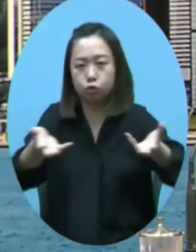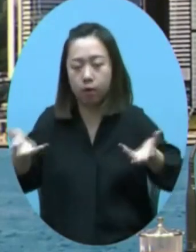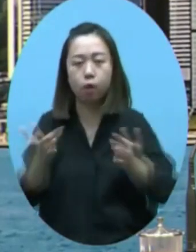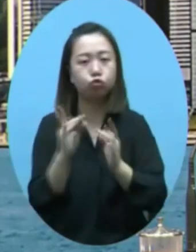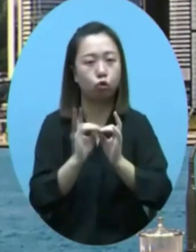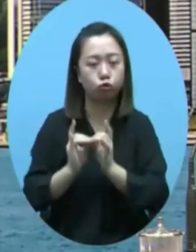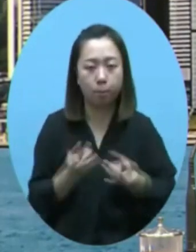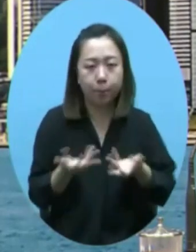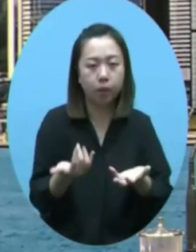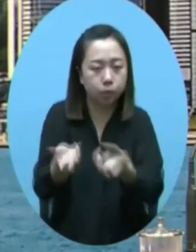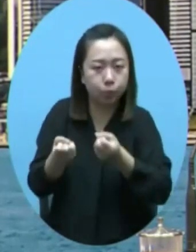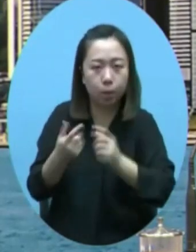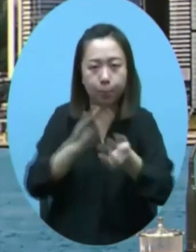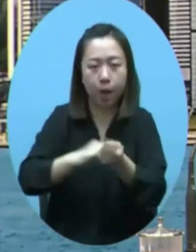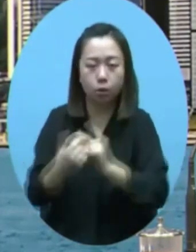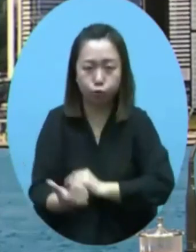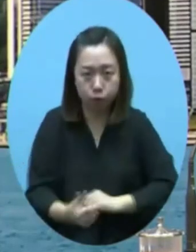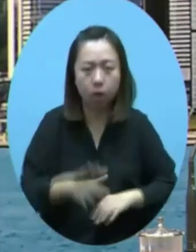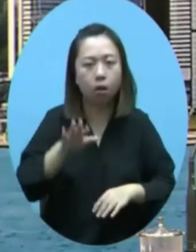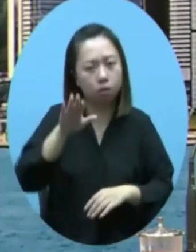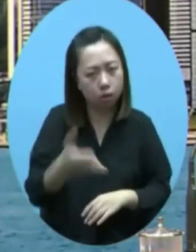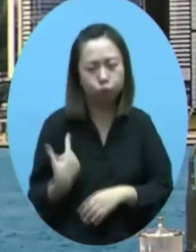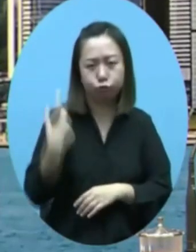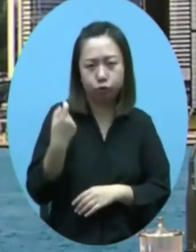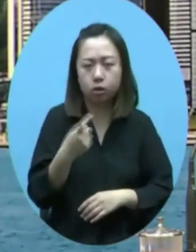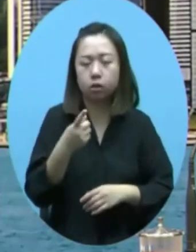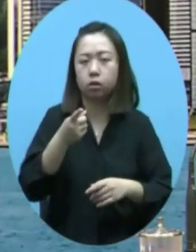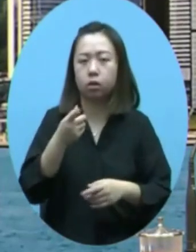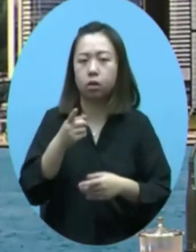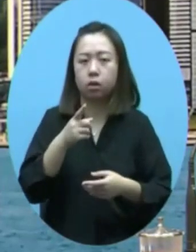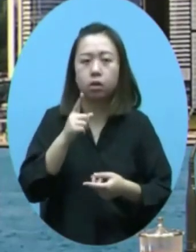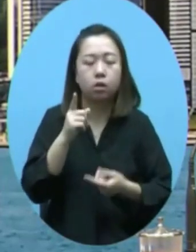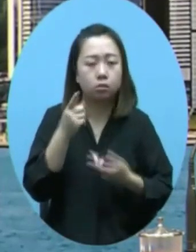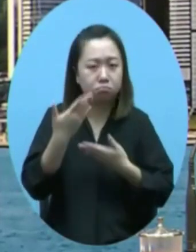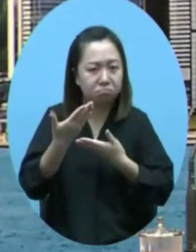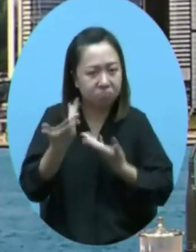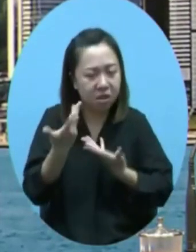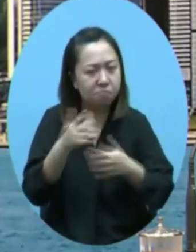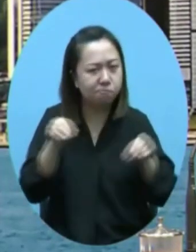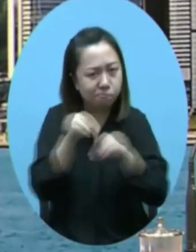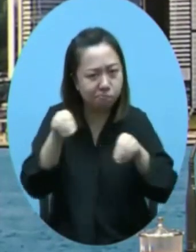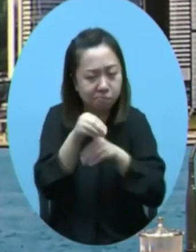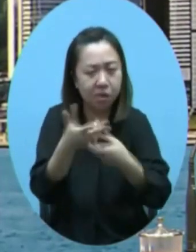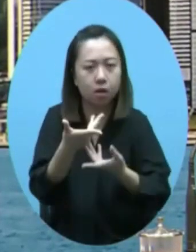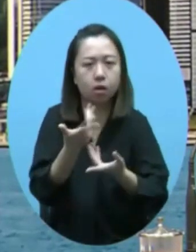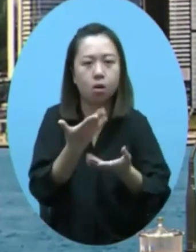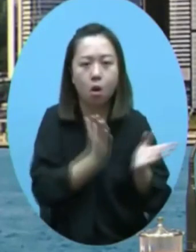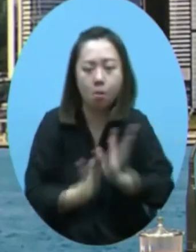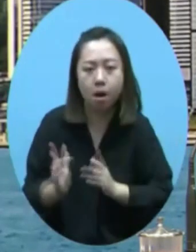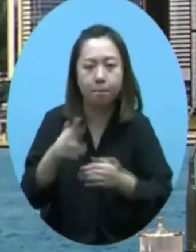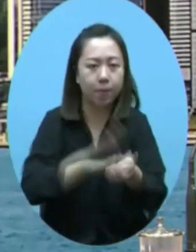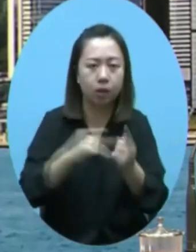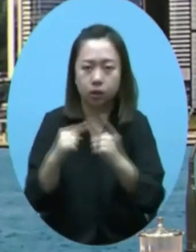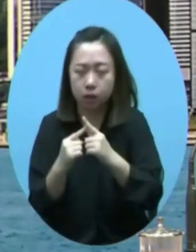isolation beds to receive patients, but lately we have